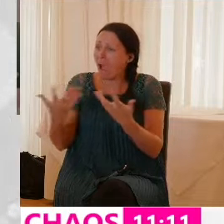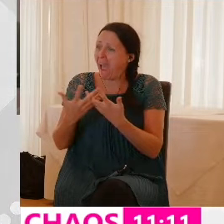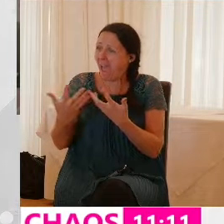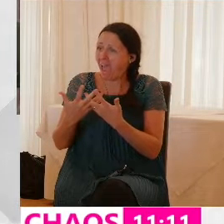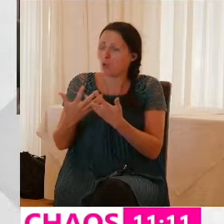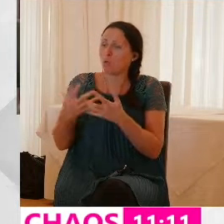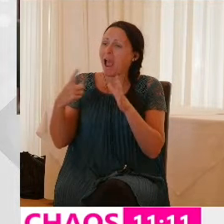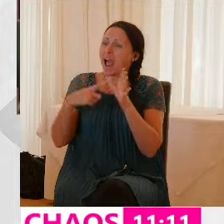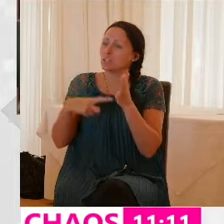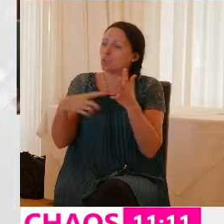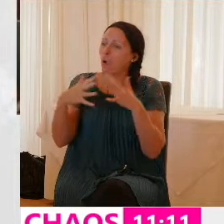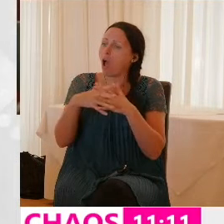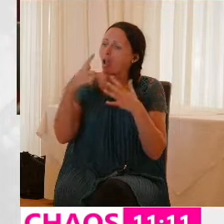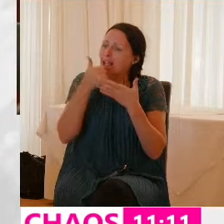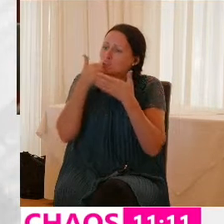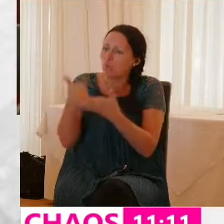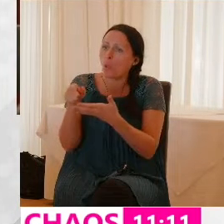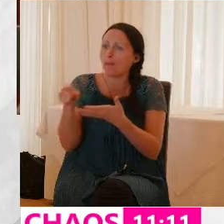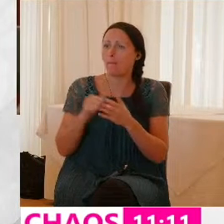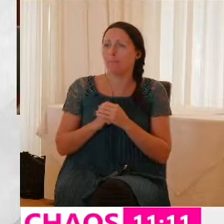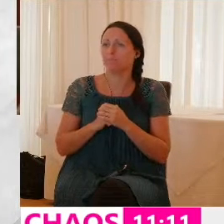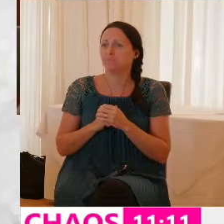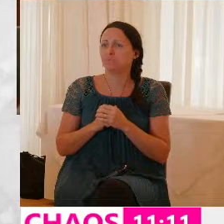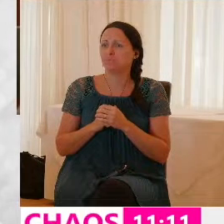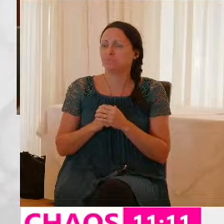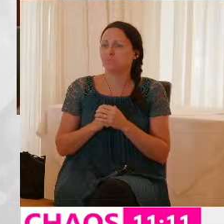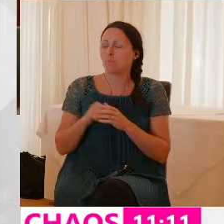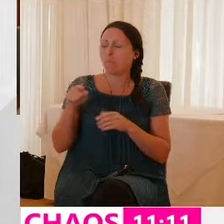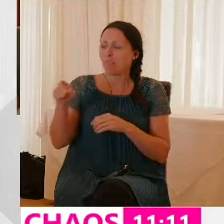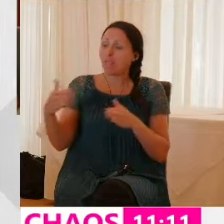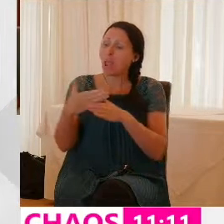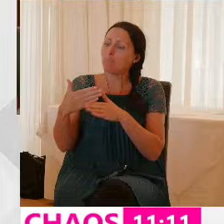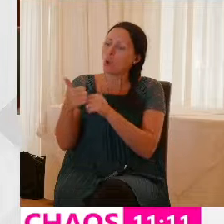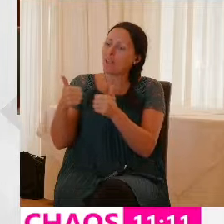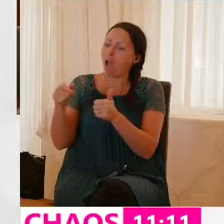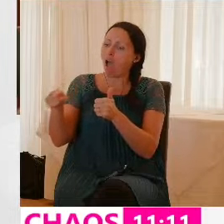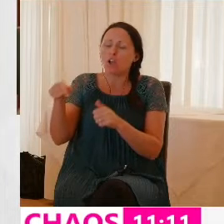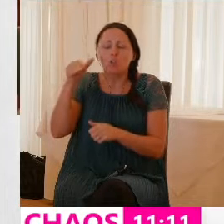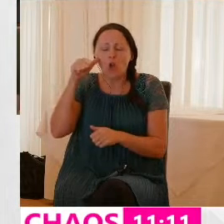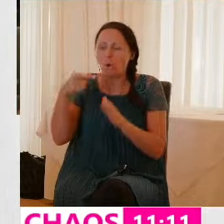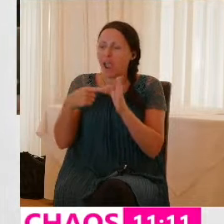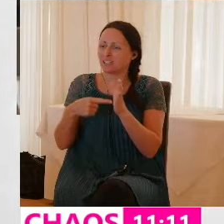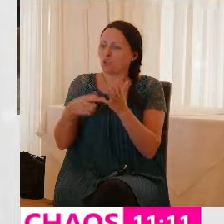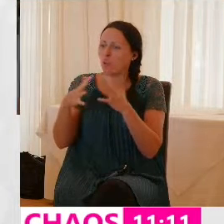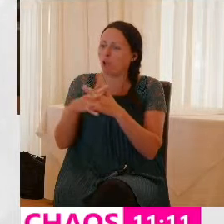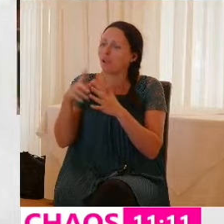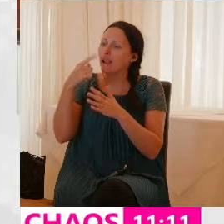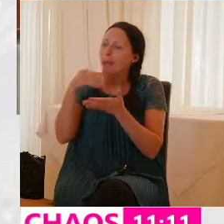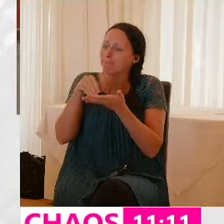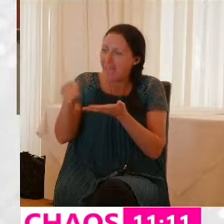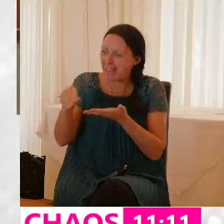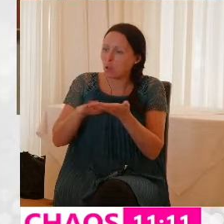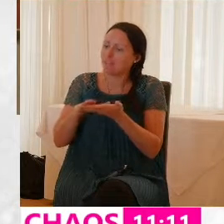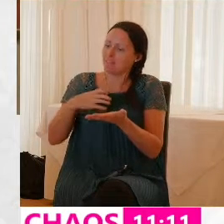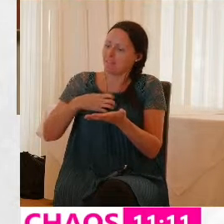didn't know that access to work can pay the cost, so that fear can go. You see the loop, like you see